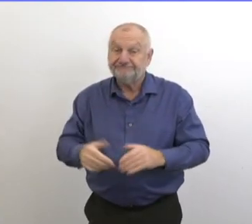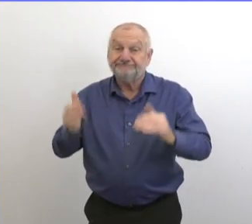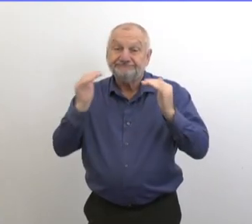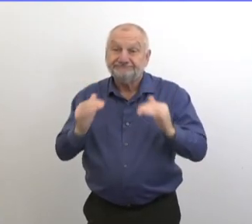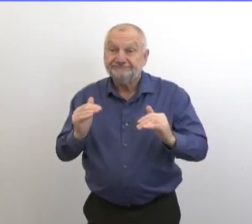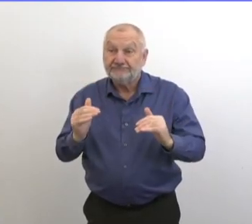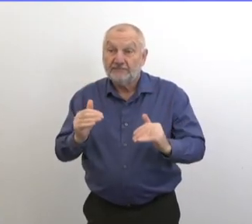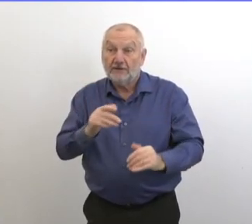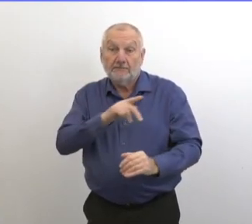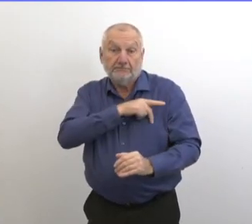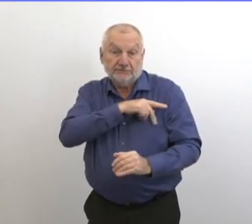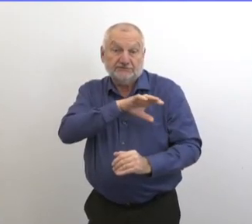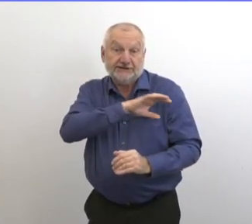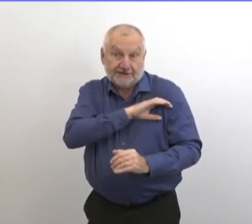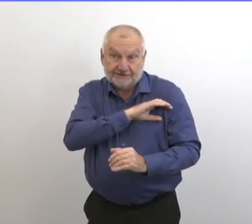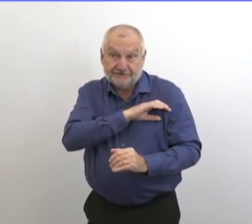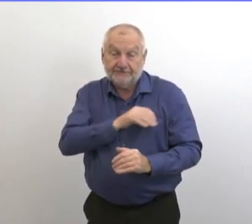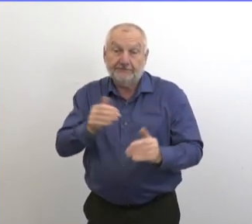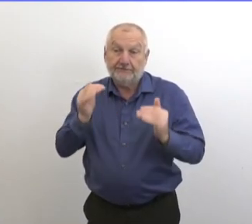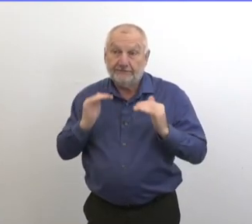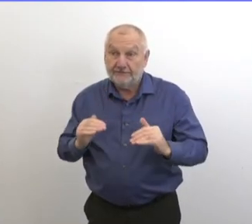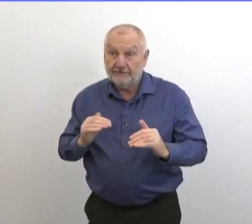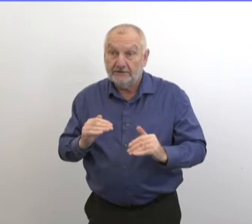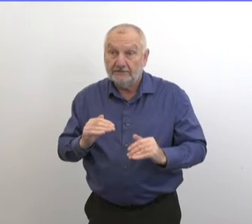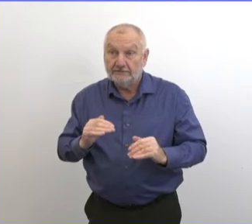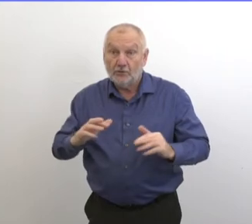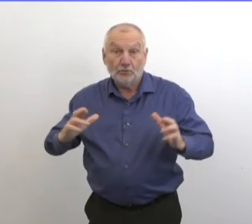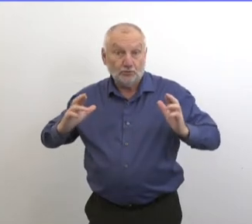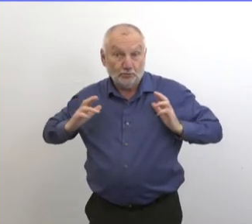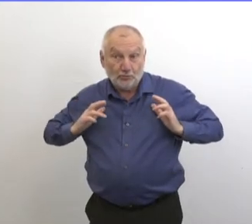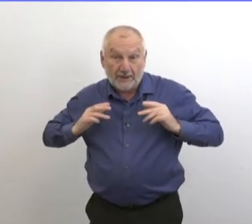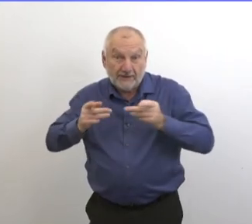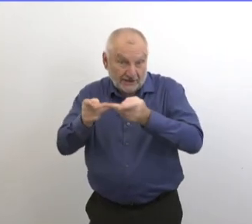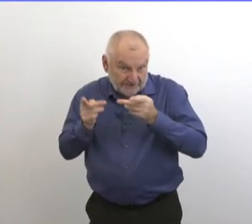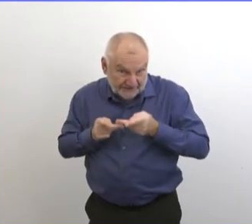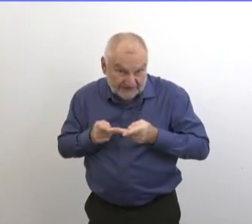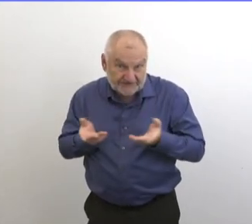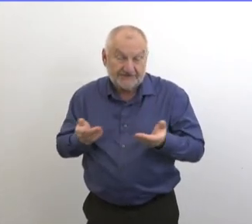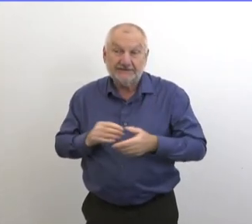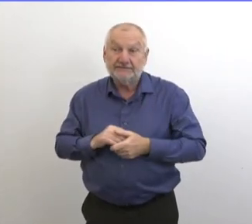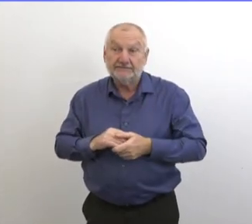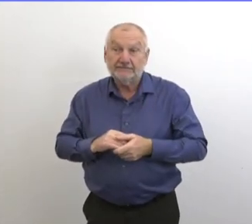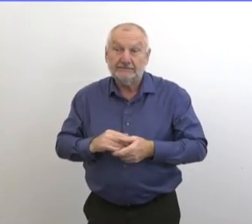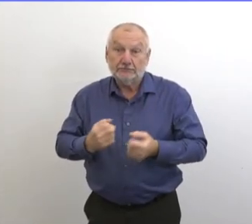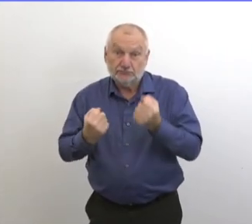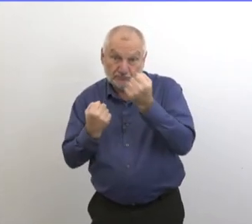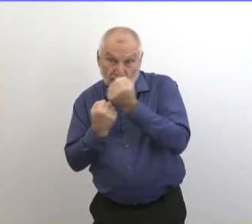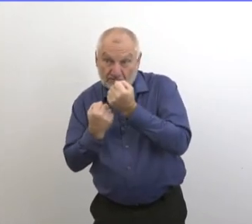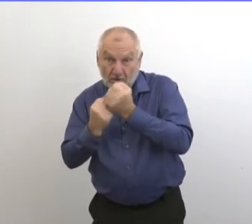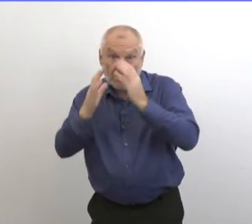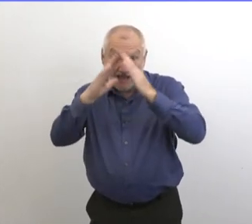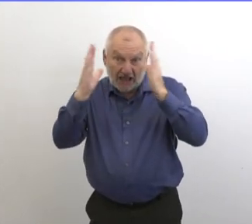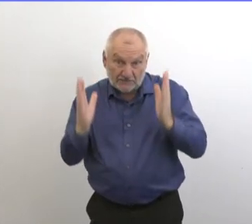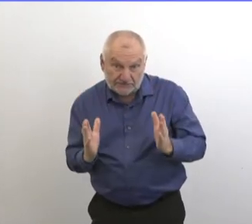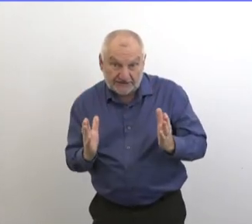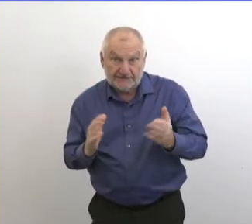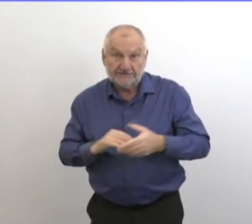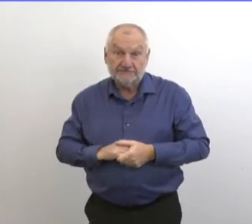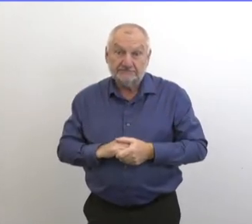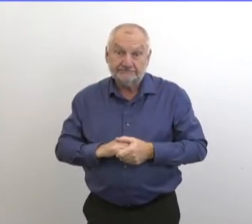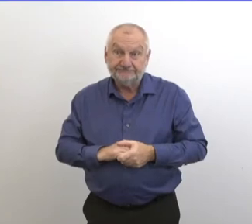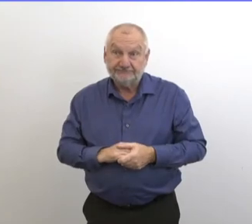and supportive housing residences. Eligible workers in these sectors can apply as part of